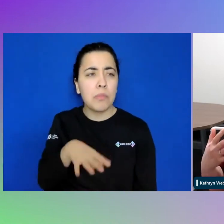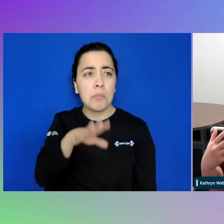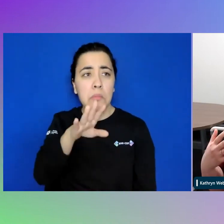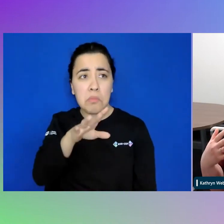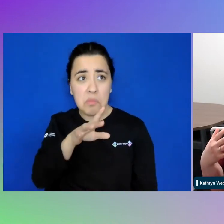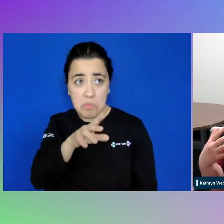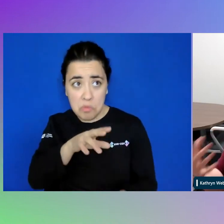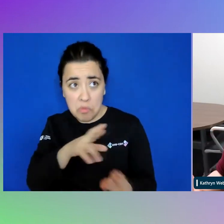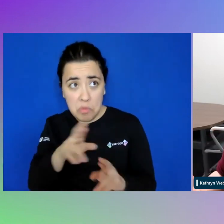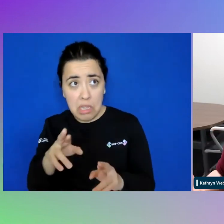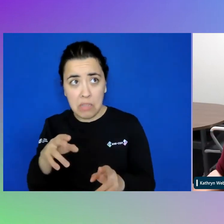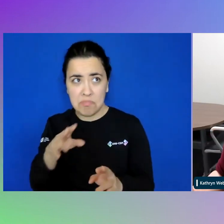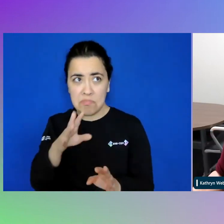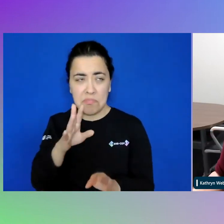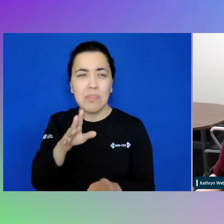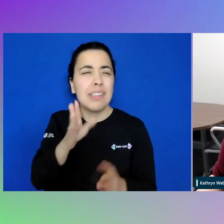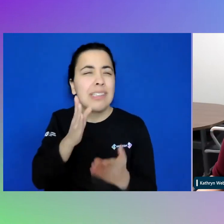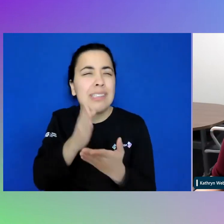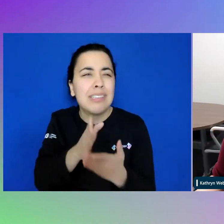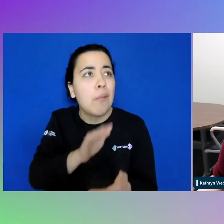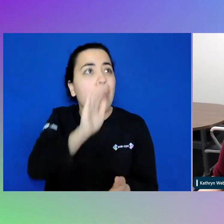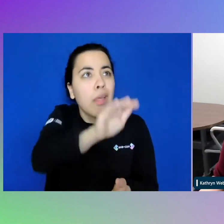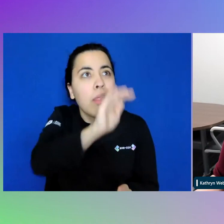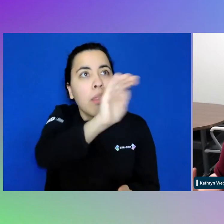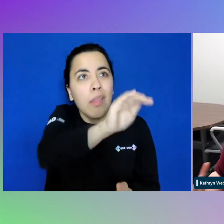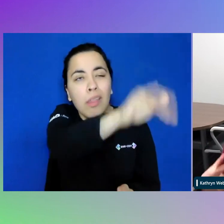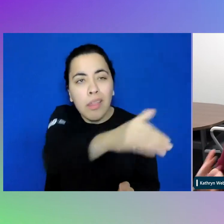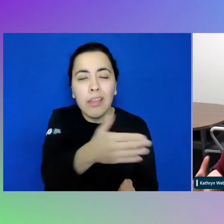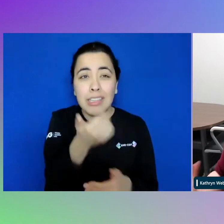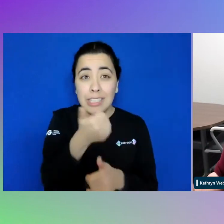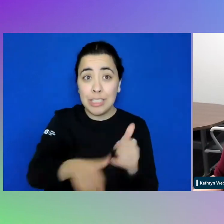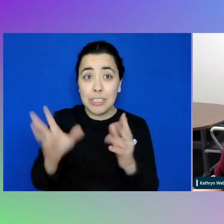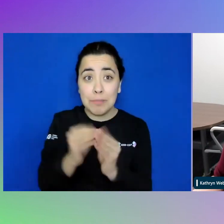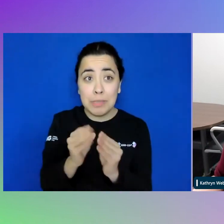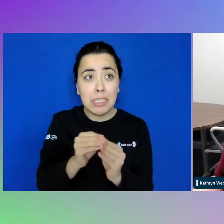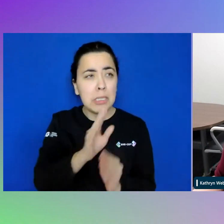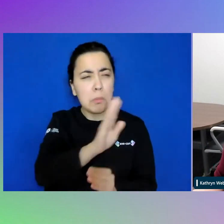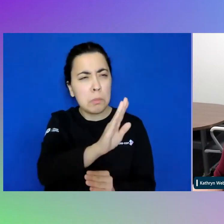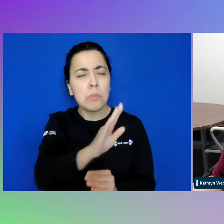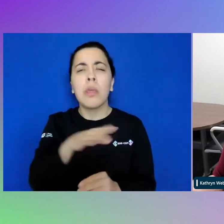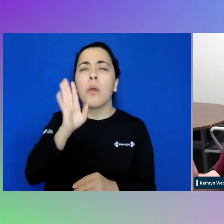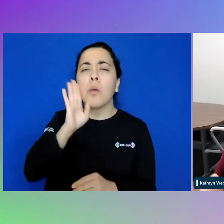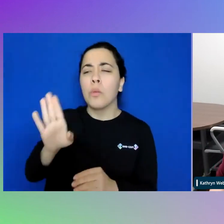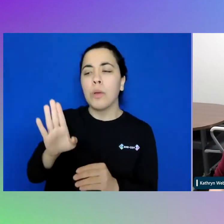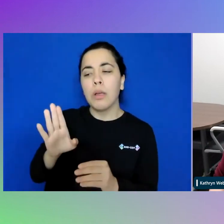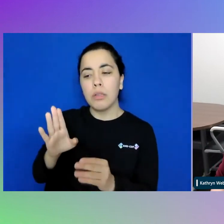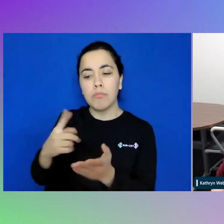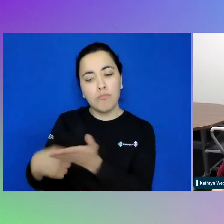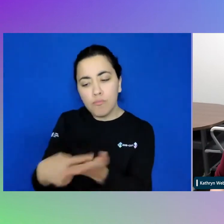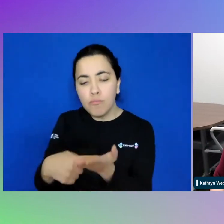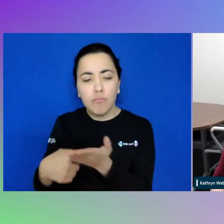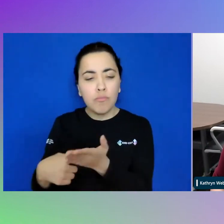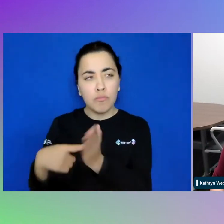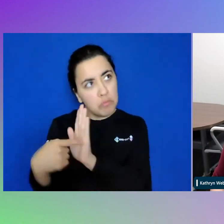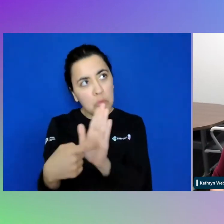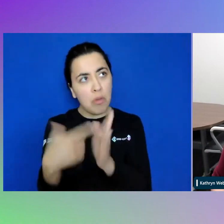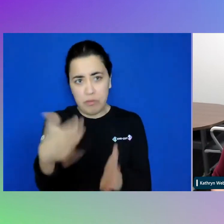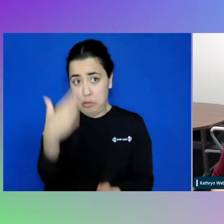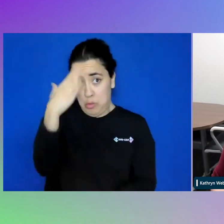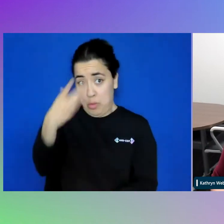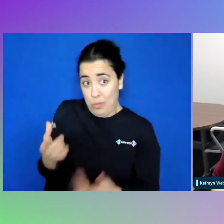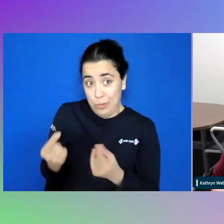won't need you to talk in every single meeting. They'll start showing that they know what they're doing. They know what they're talking